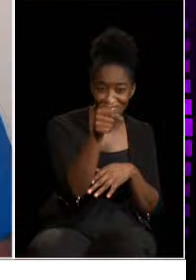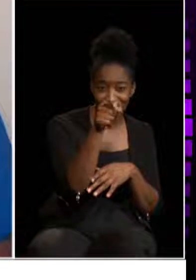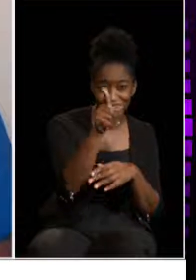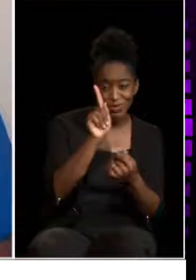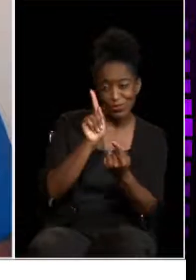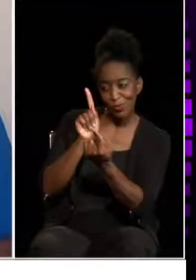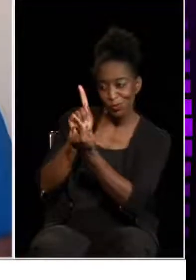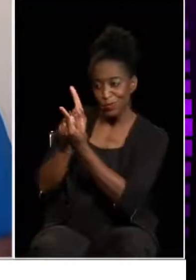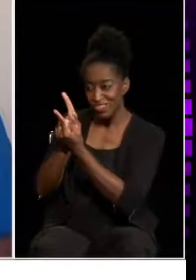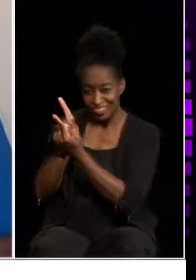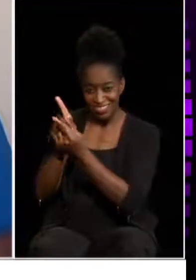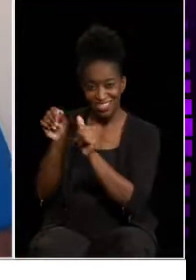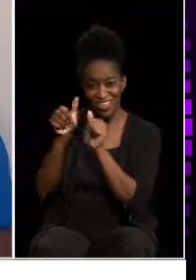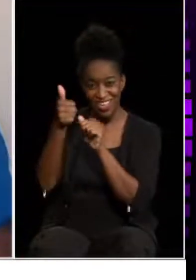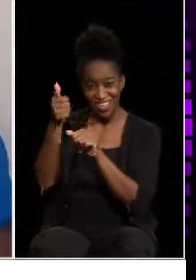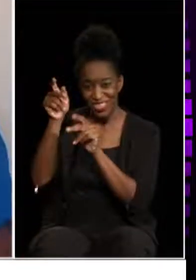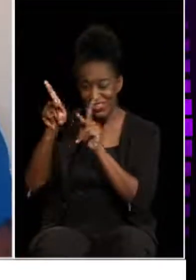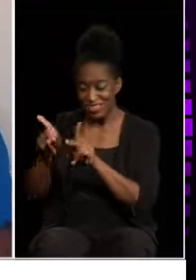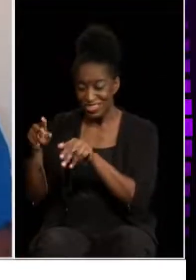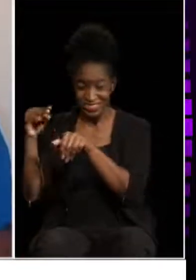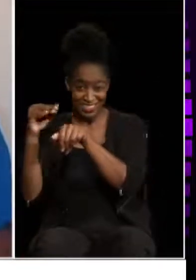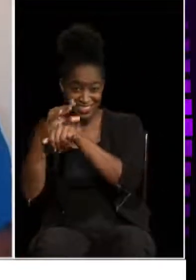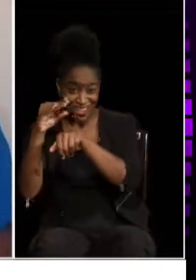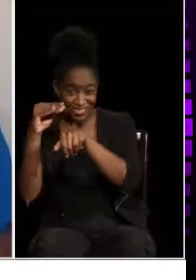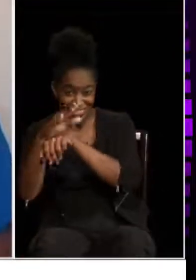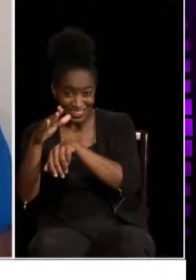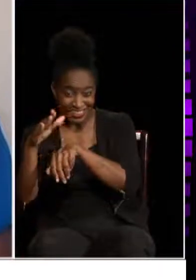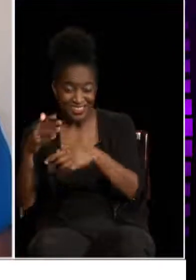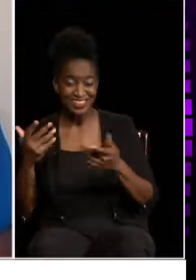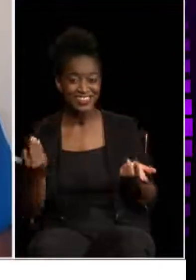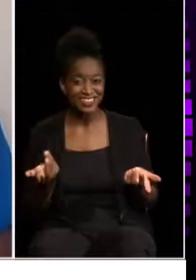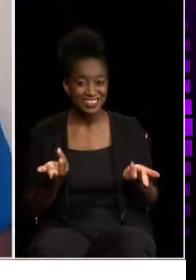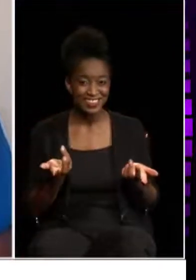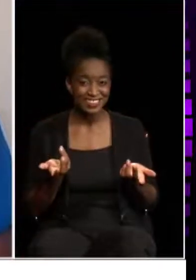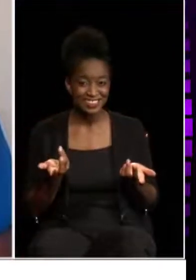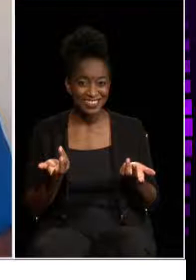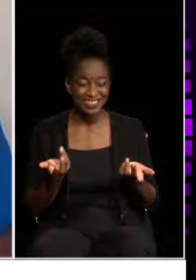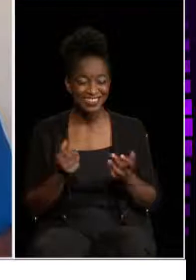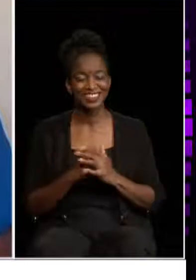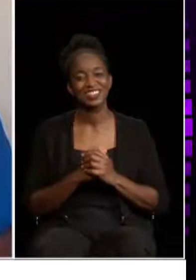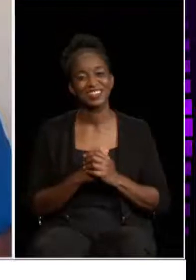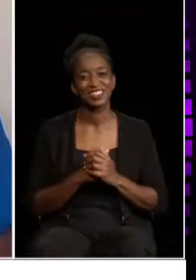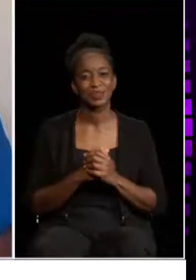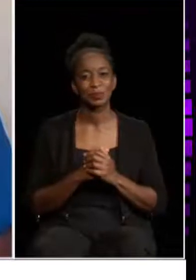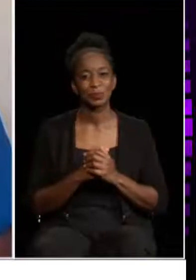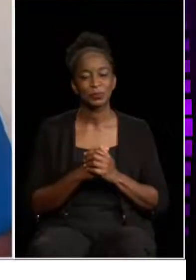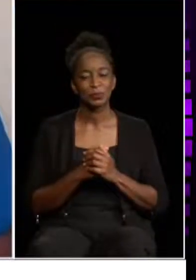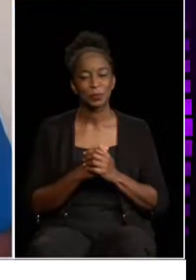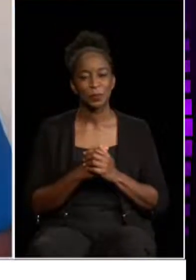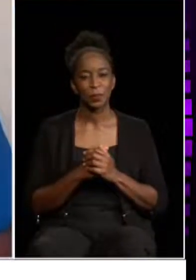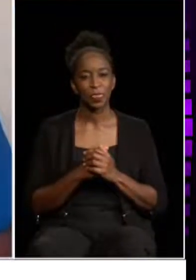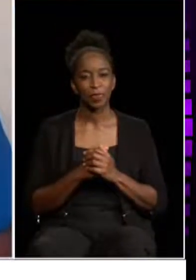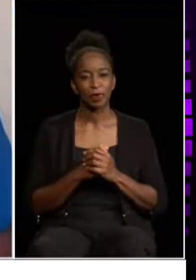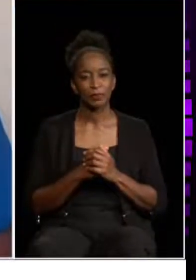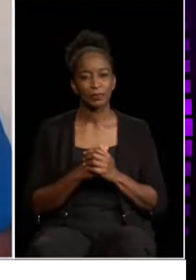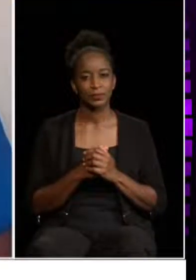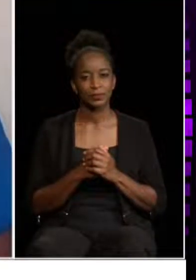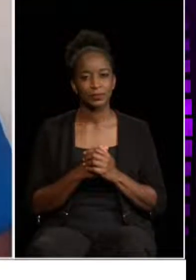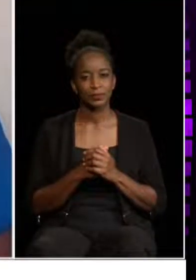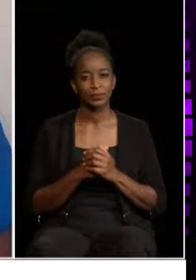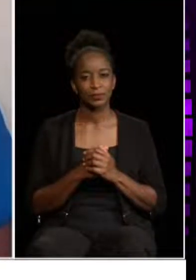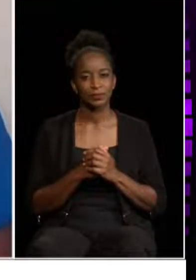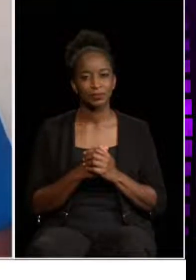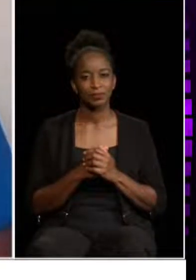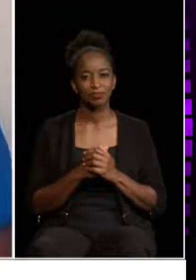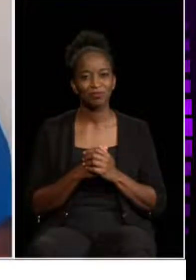hair, so we just wanted to know if counselors go anywhere for counseling from someone else. I don't think a barber should